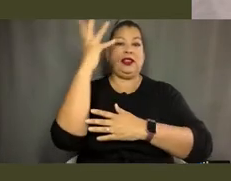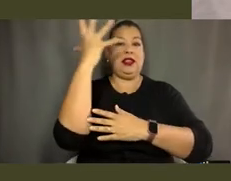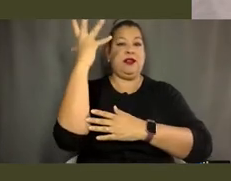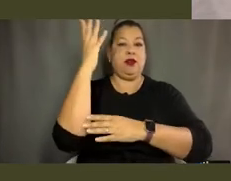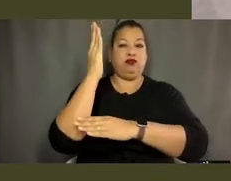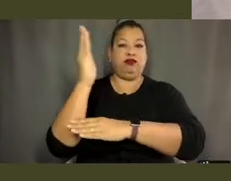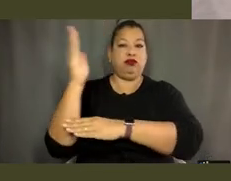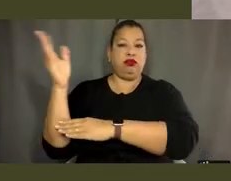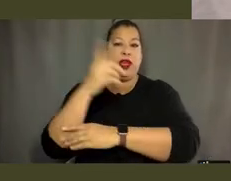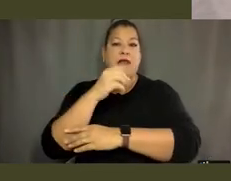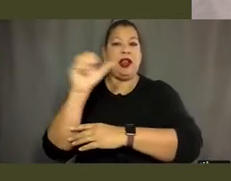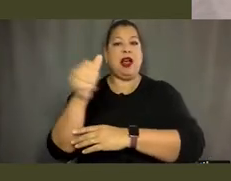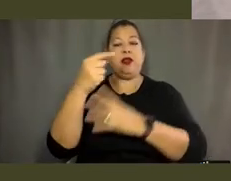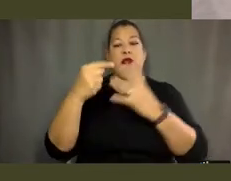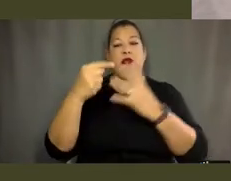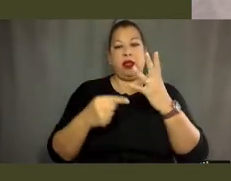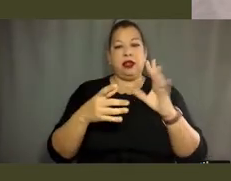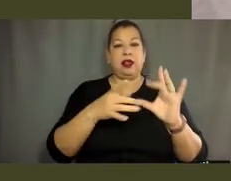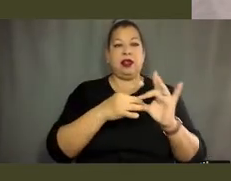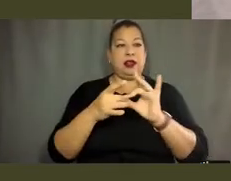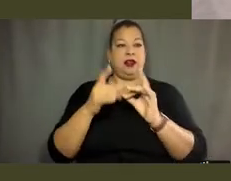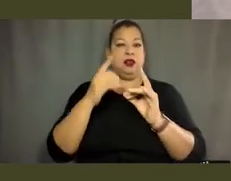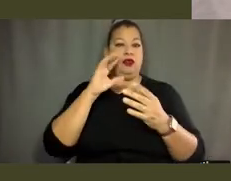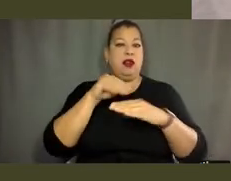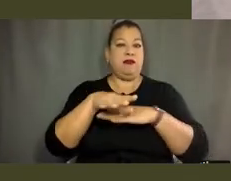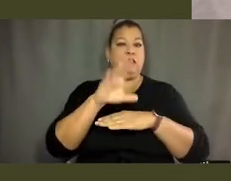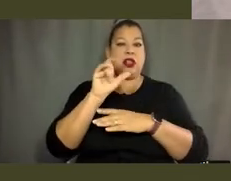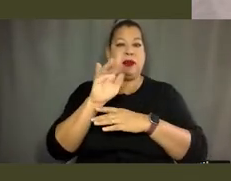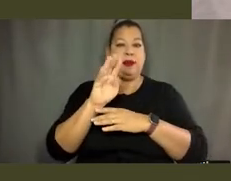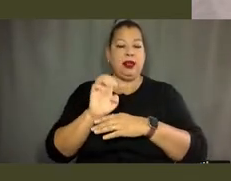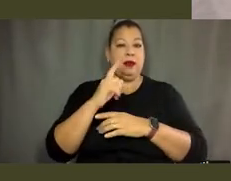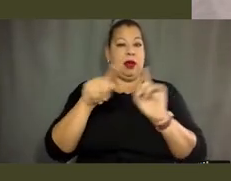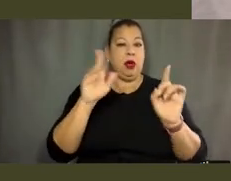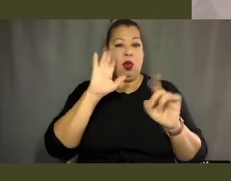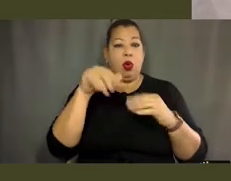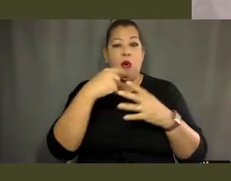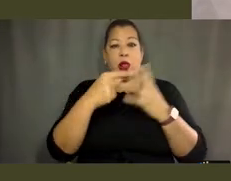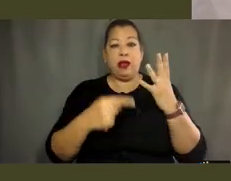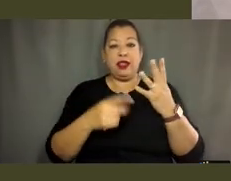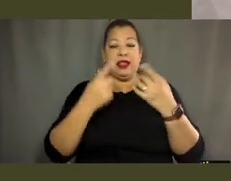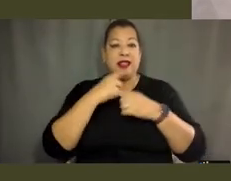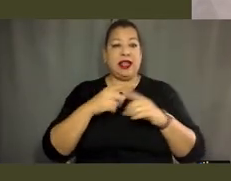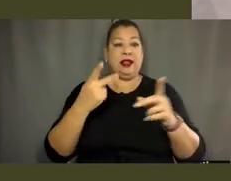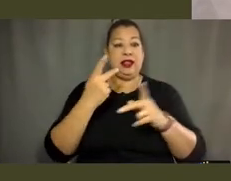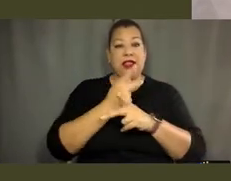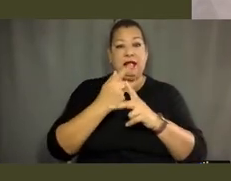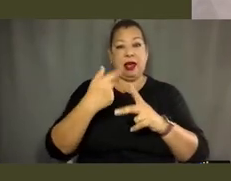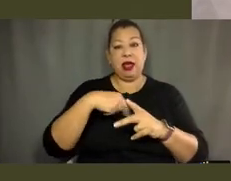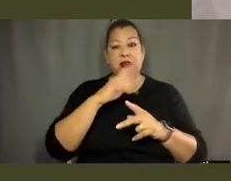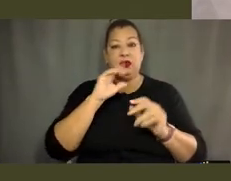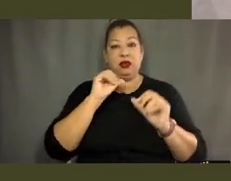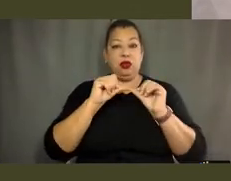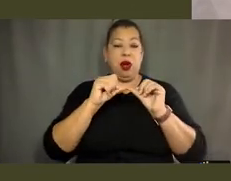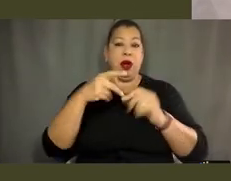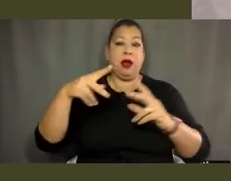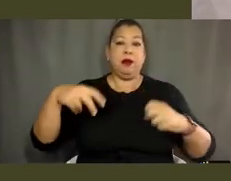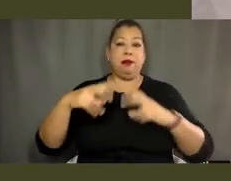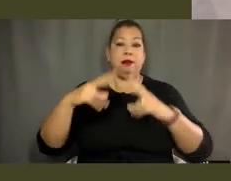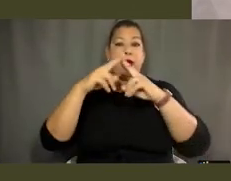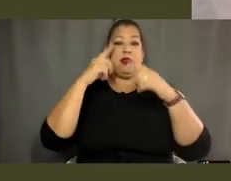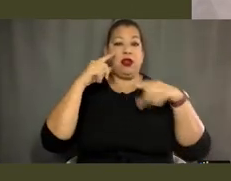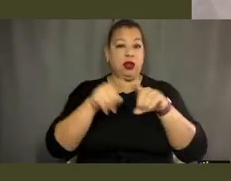emissions, among other things. But will all these announcements keep us to our Paris Agreement goal of limiting global